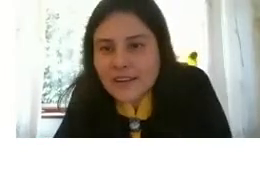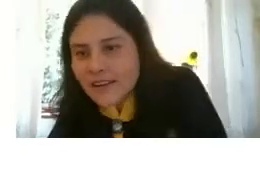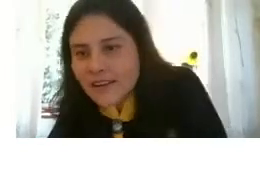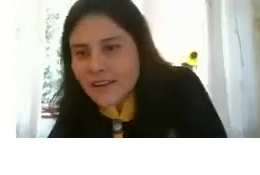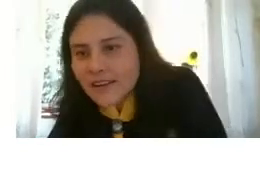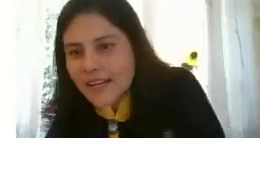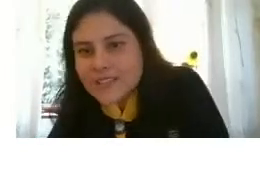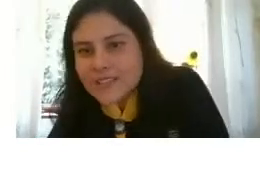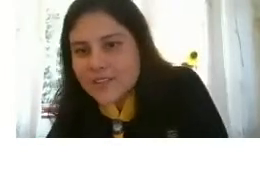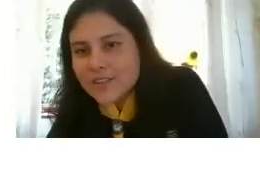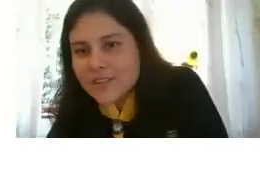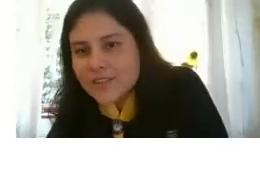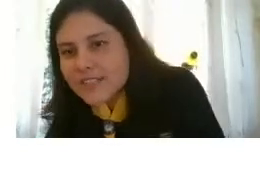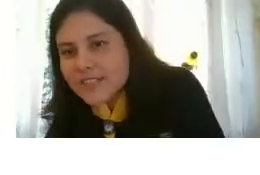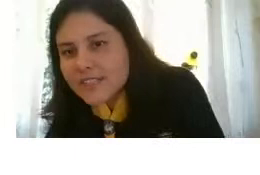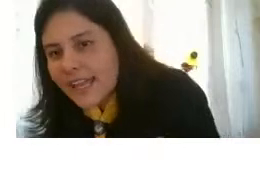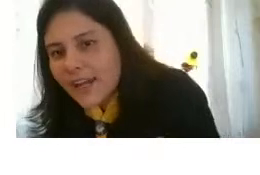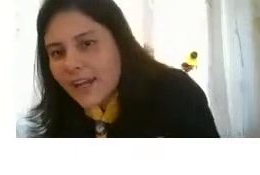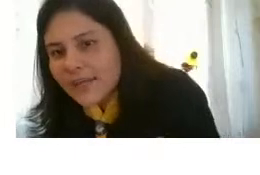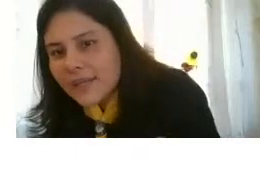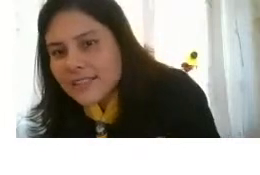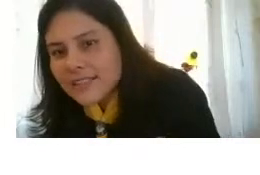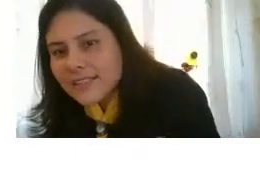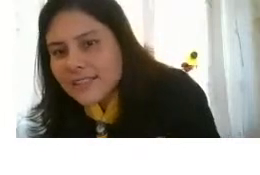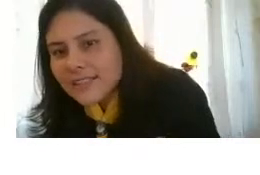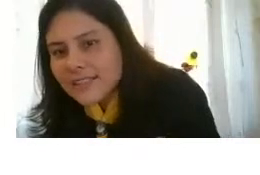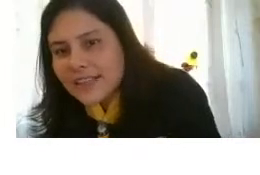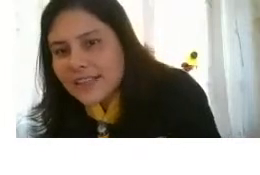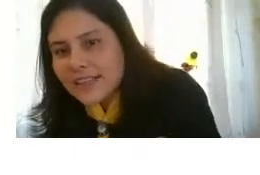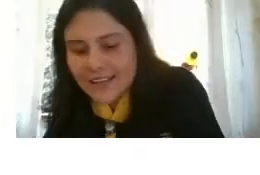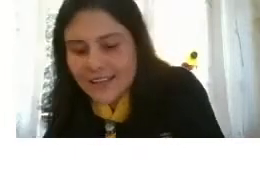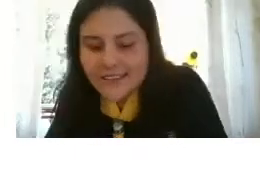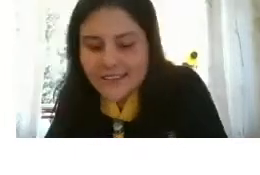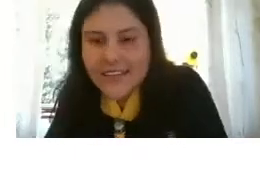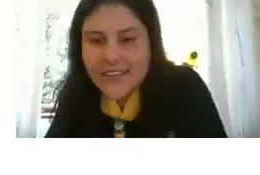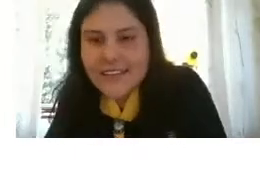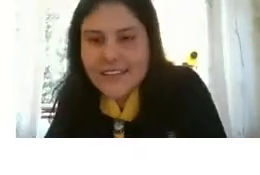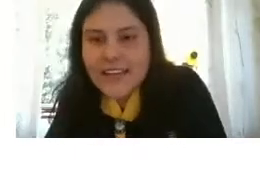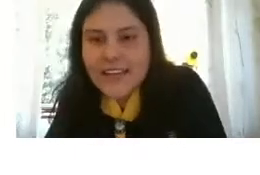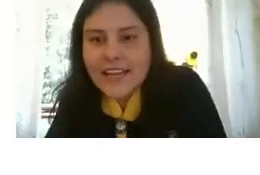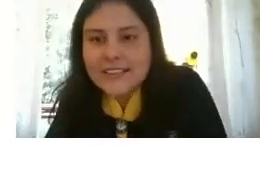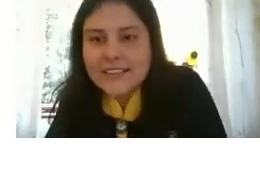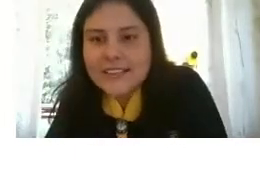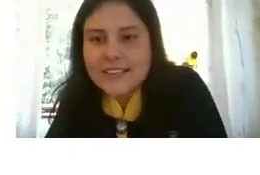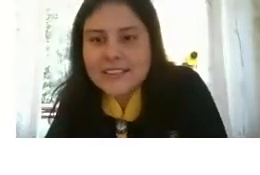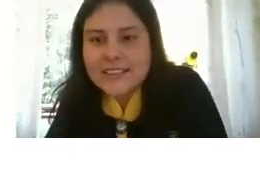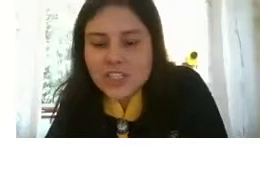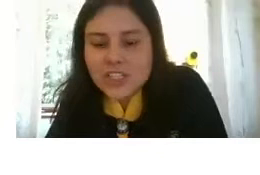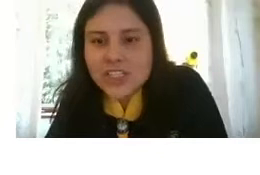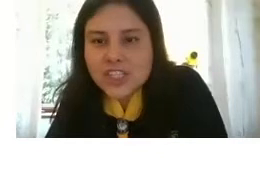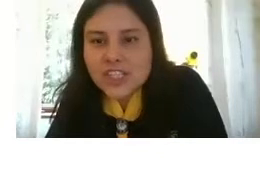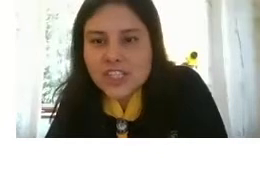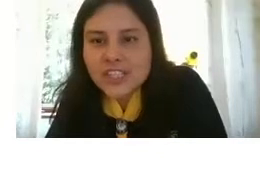A. I don't see your fingers. An N or M? N. Okay. And